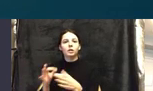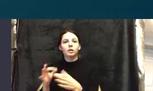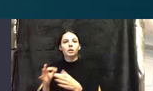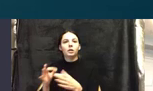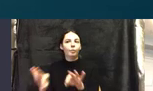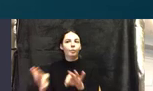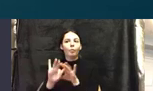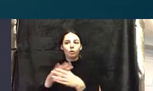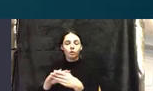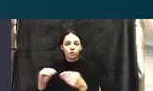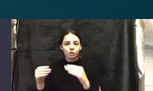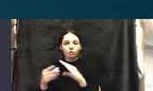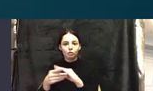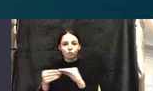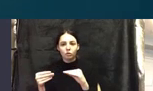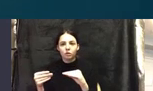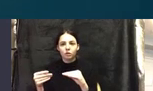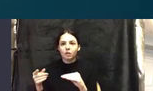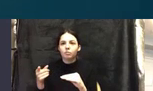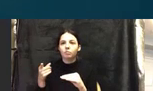response to what you have said.